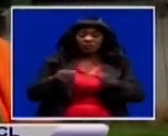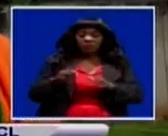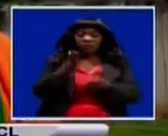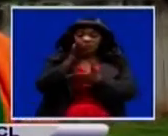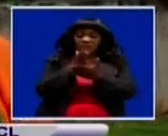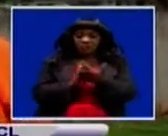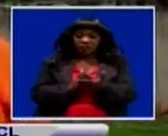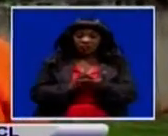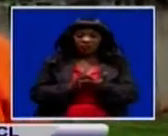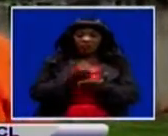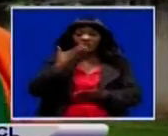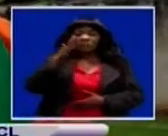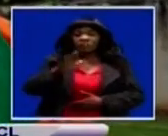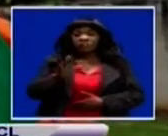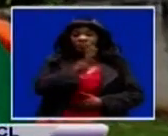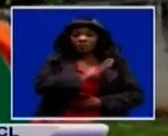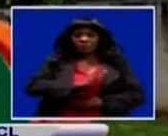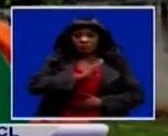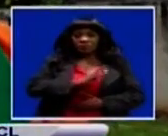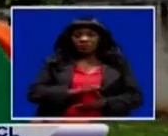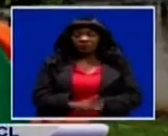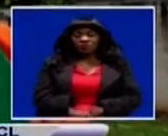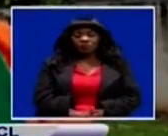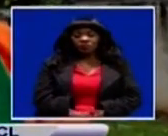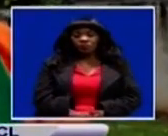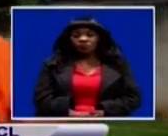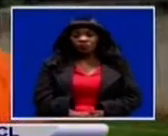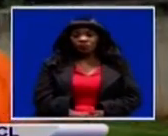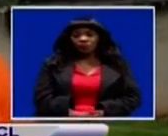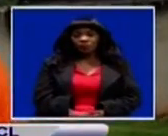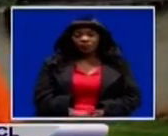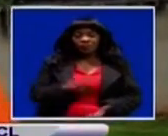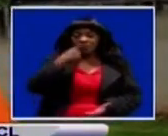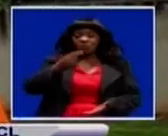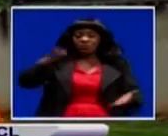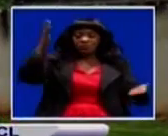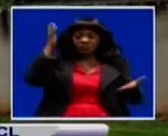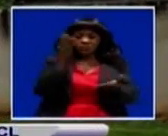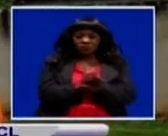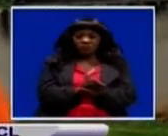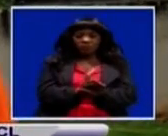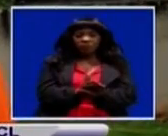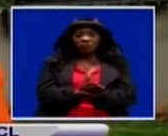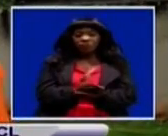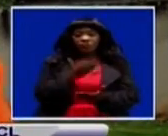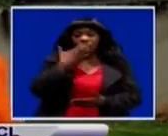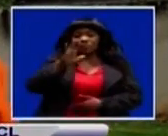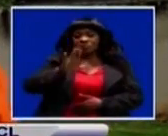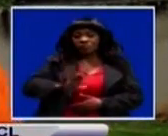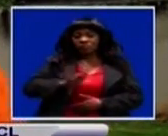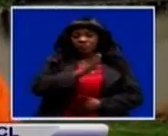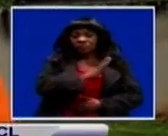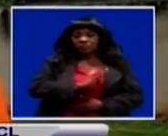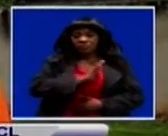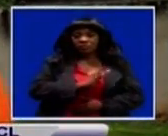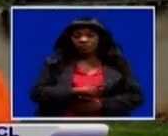characters, that is why we are saying no, please refrain completely from such kind of behavior, because